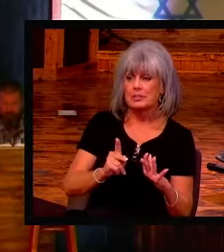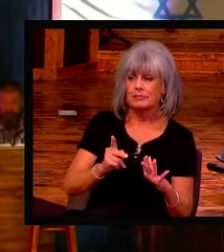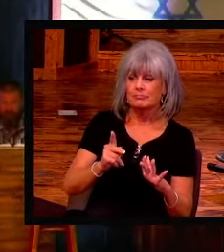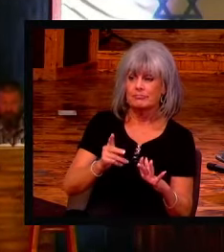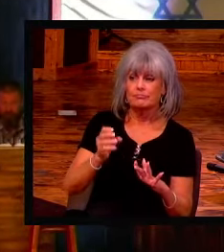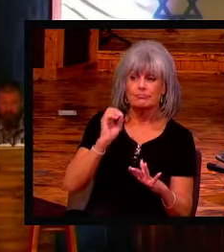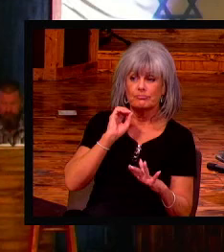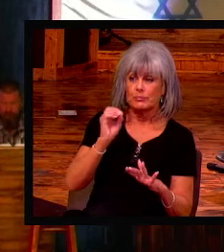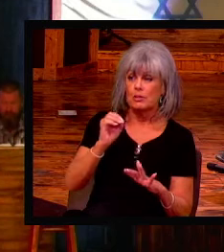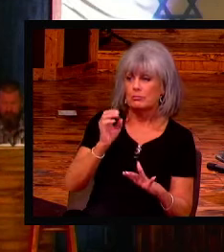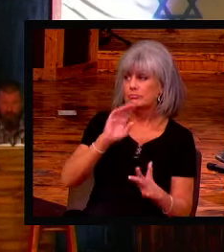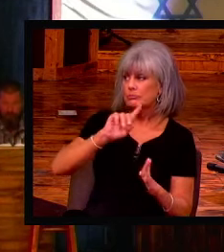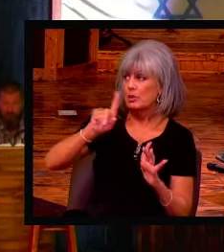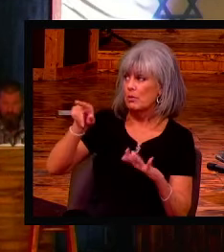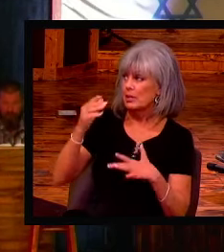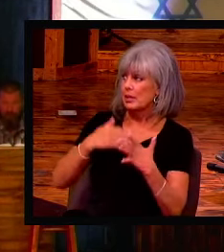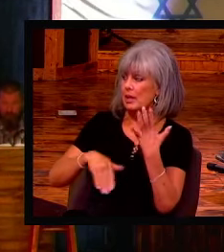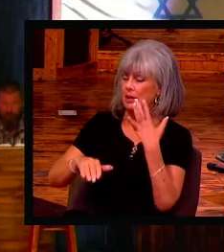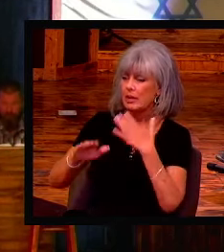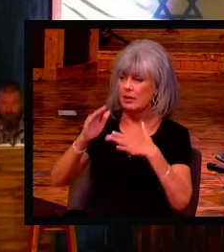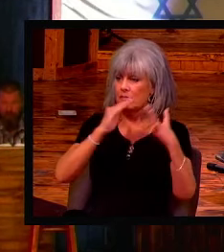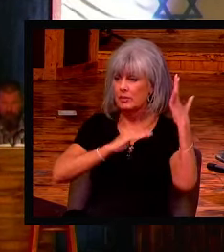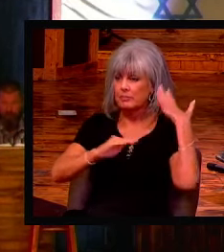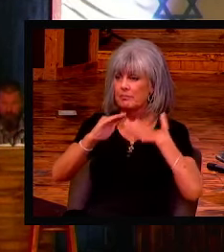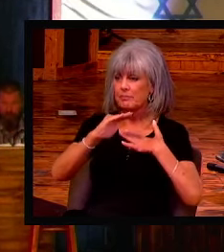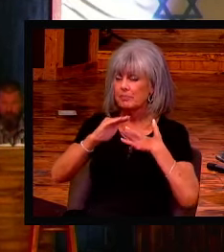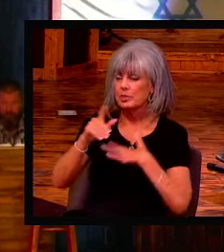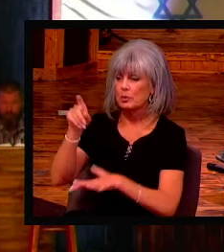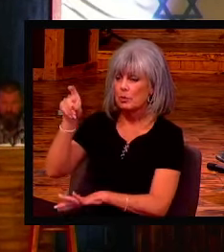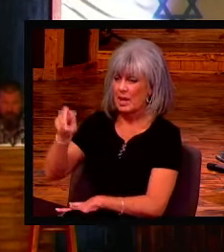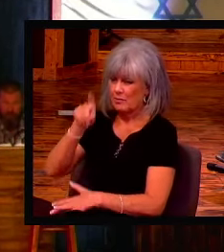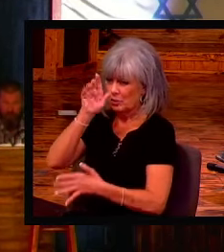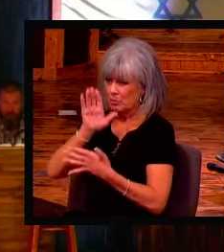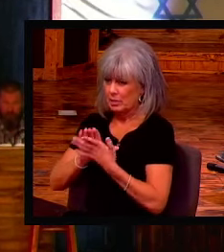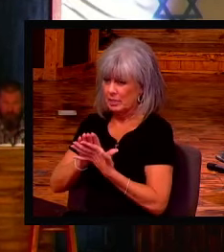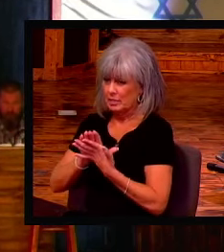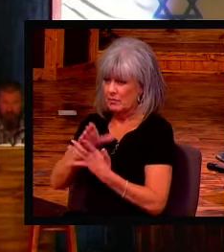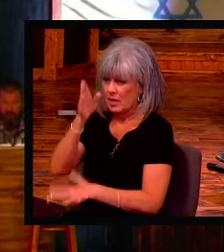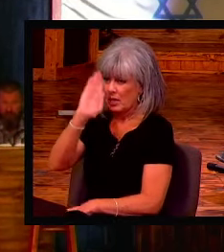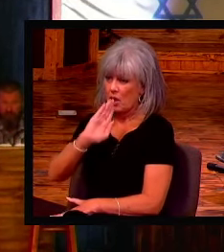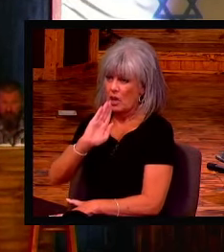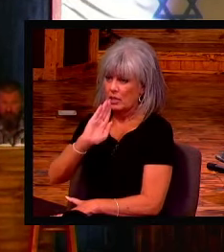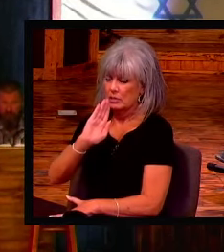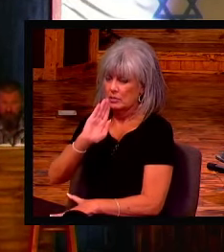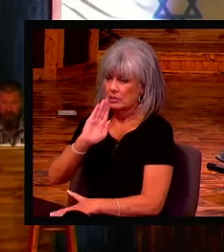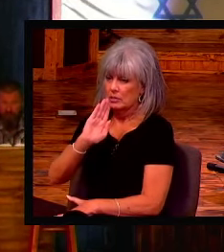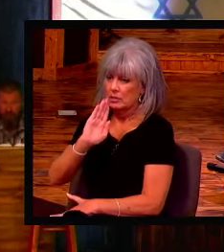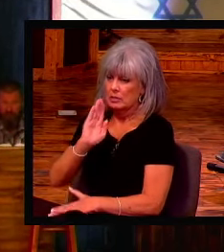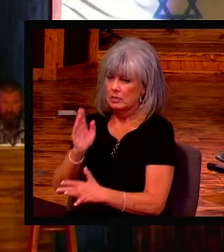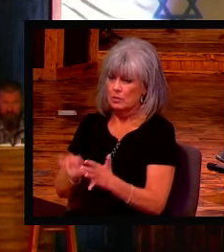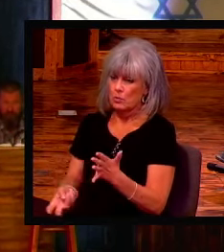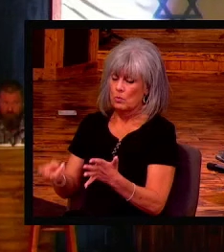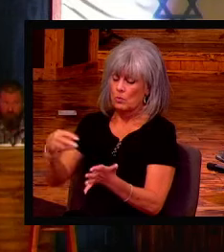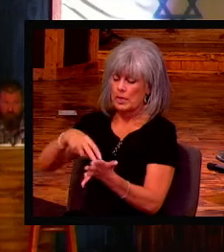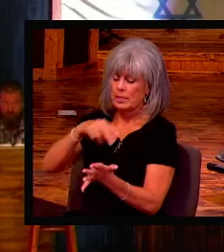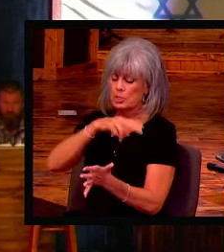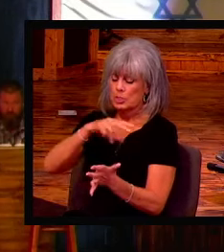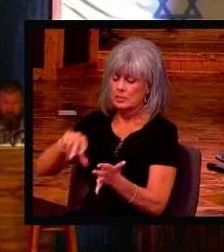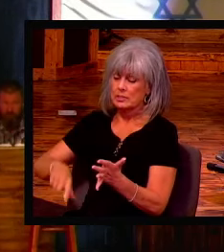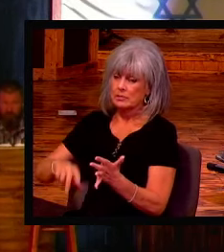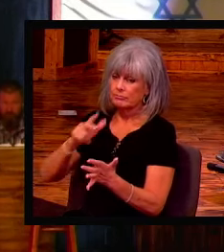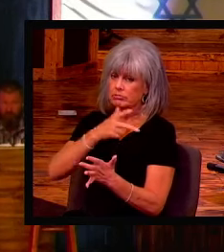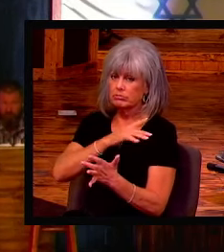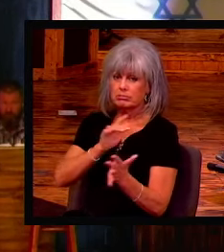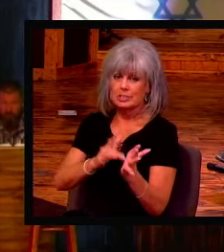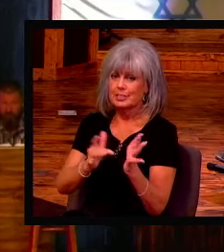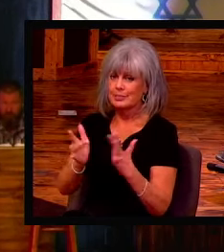must repent and believe that God raised Jesus from the dead. And if that's you today, you can call out to Christ and be born again and even be